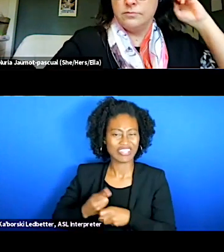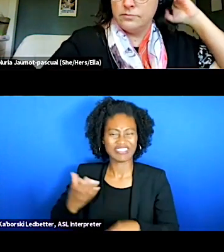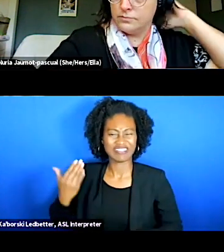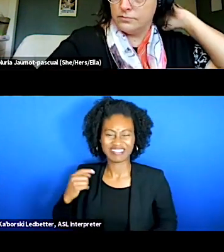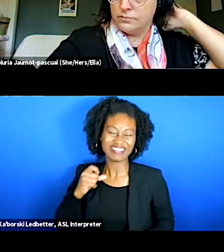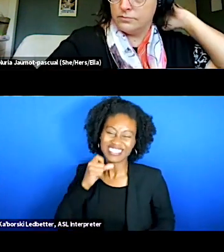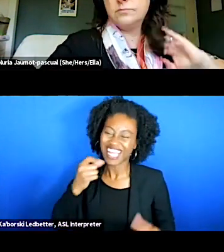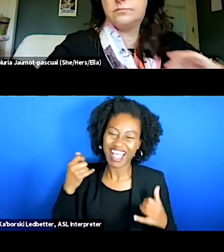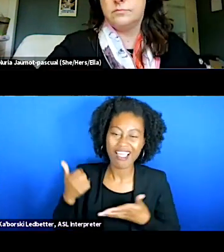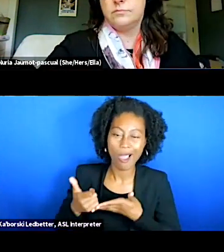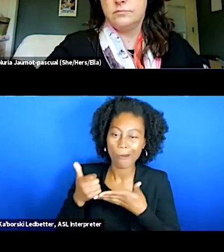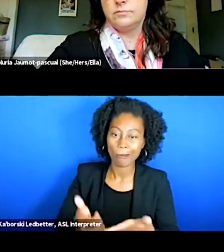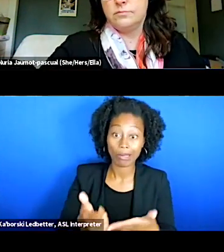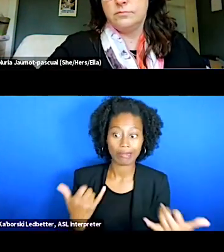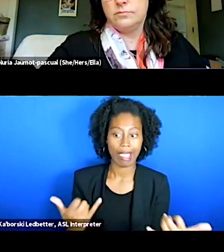back,